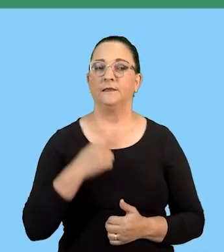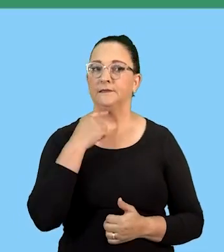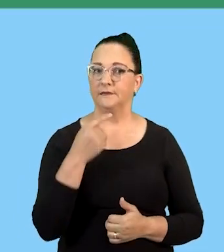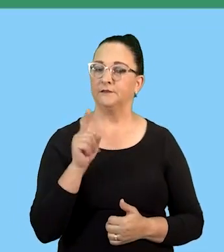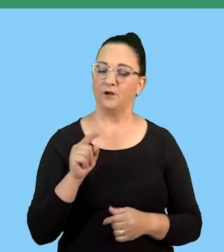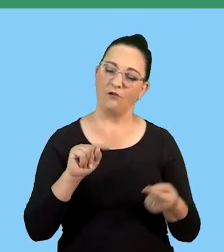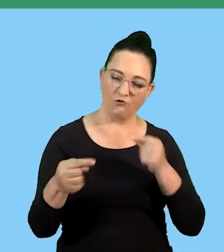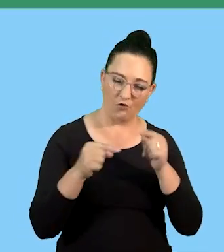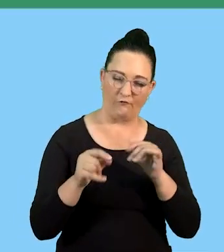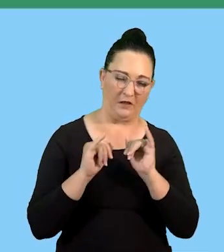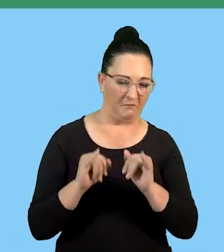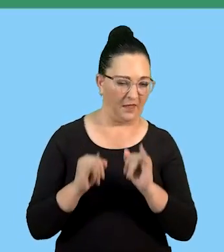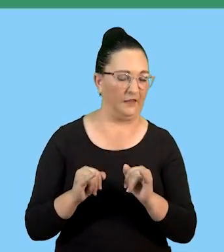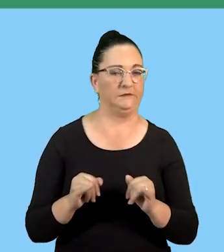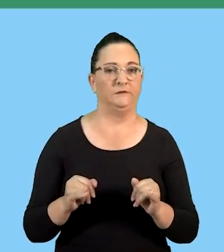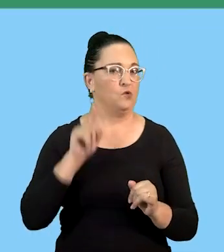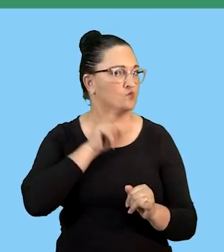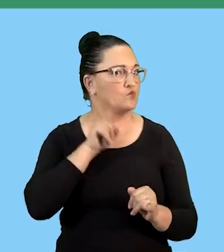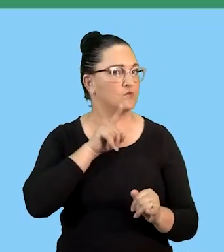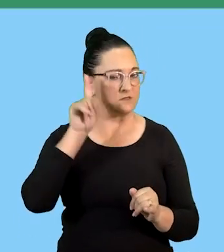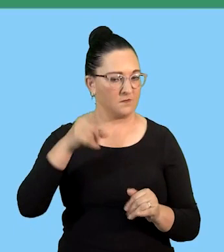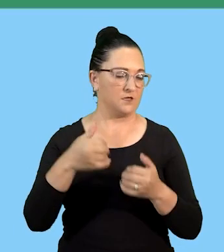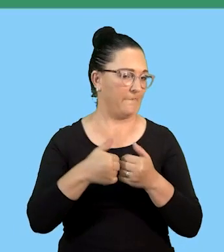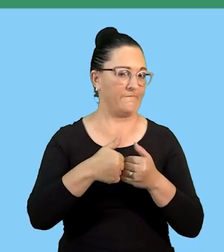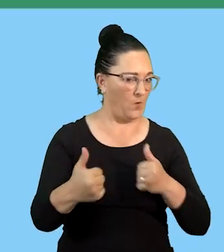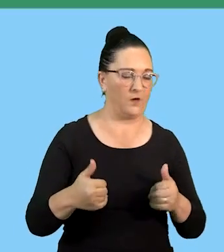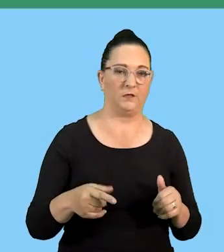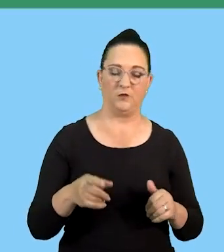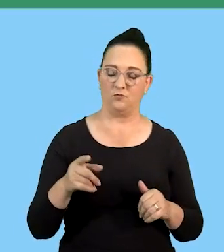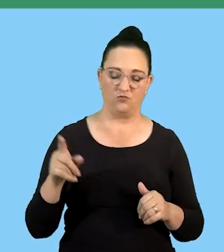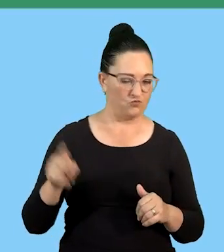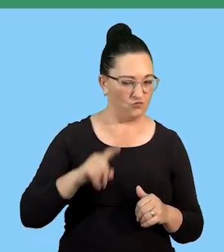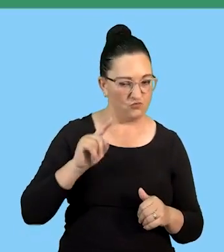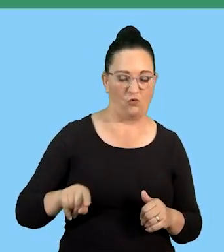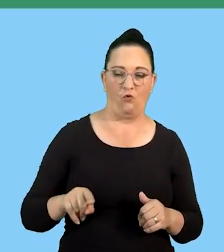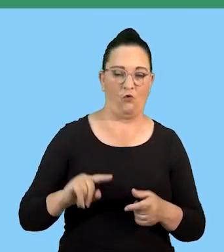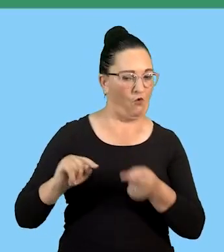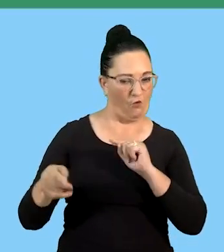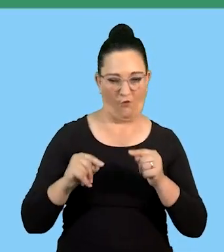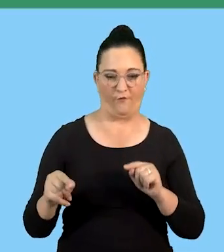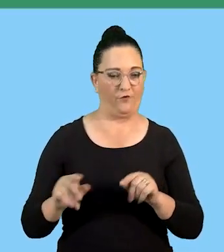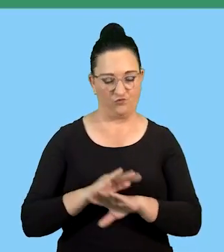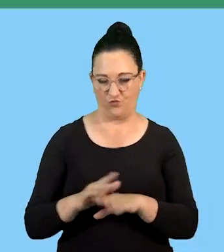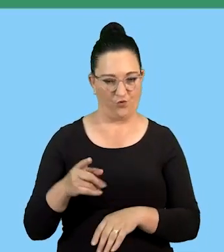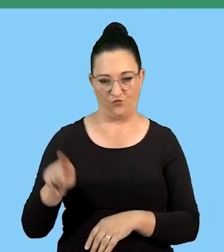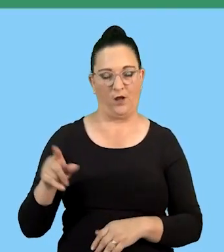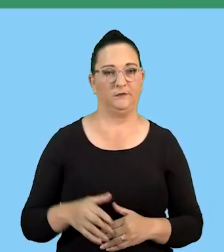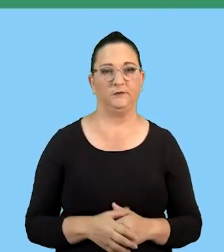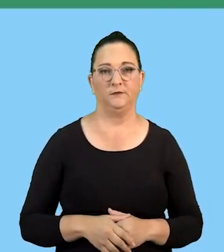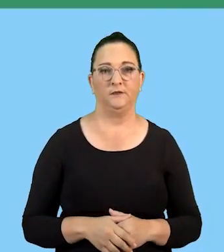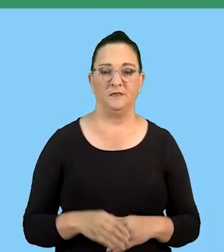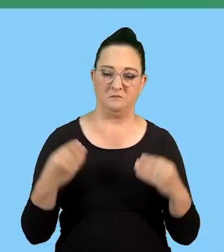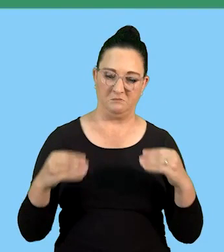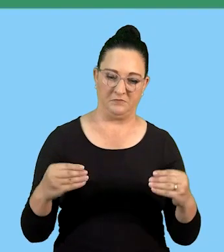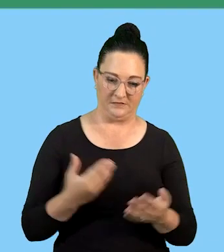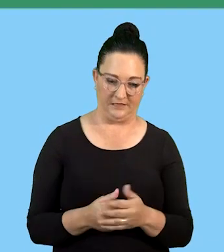notion that says conflict is bad at all costs. You must always avoid it because it's not right. The people who are in conflict are disturbing